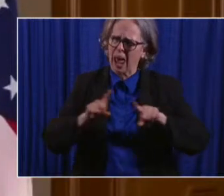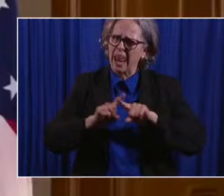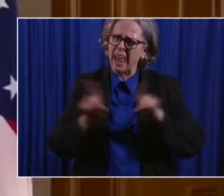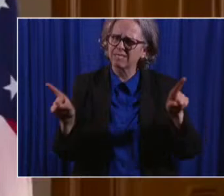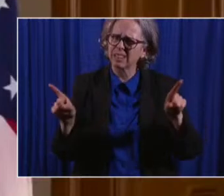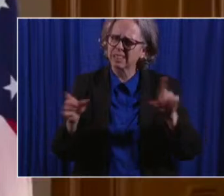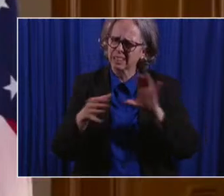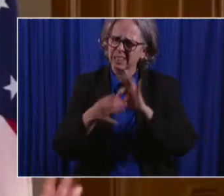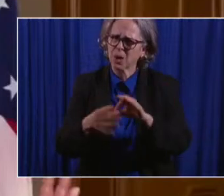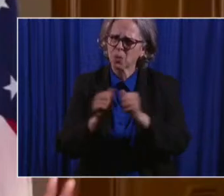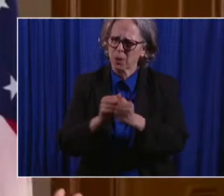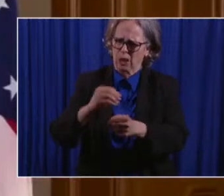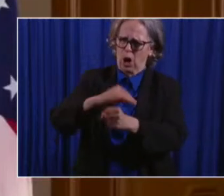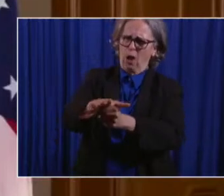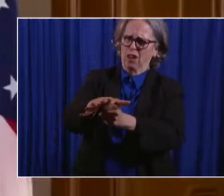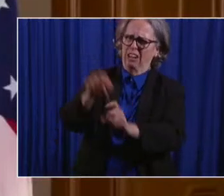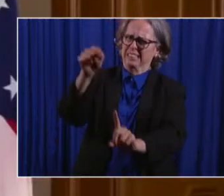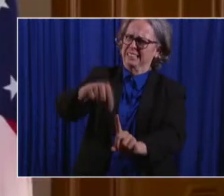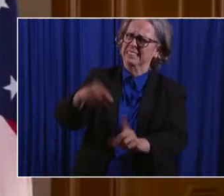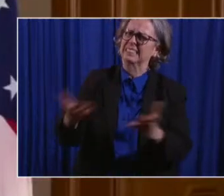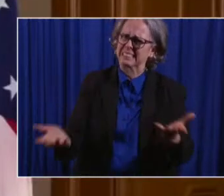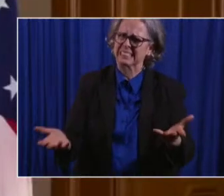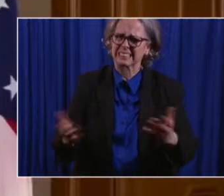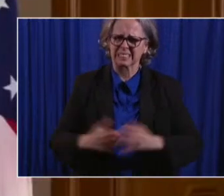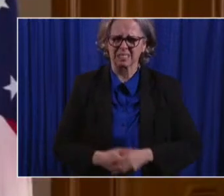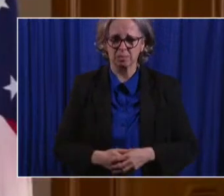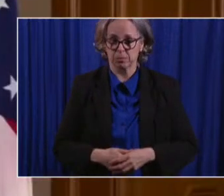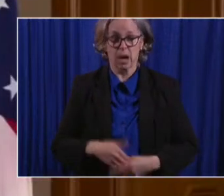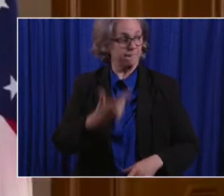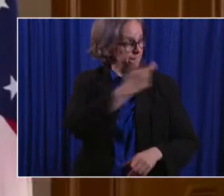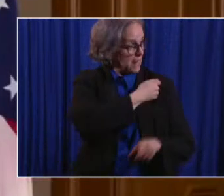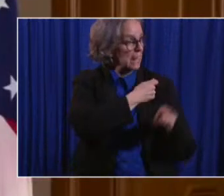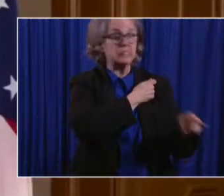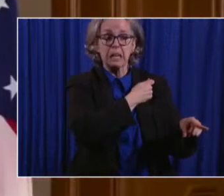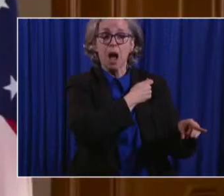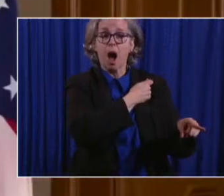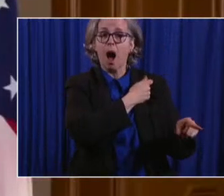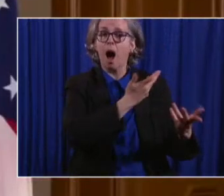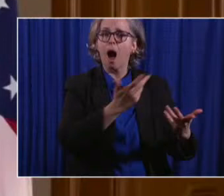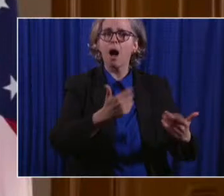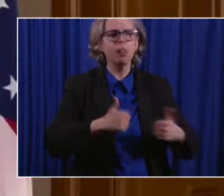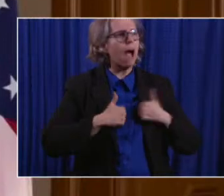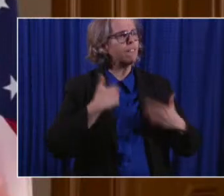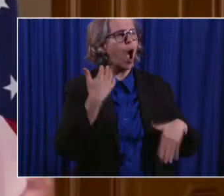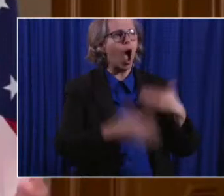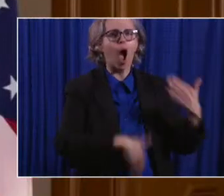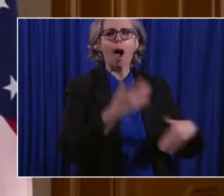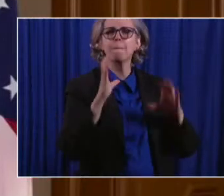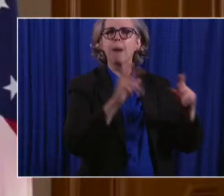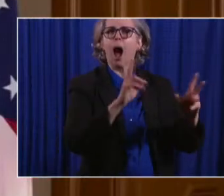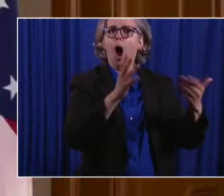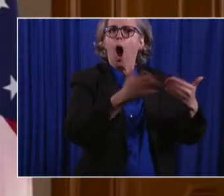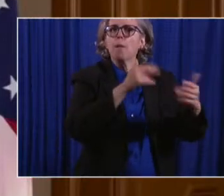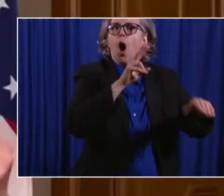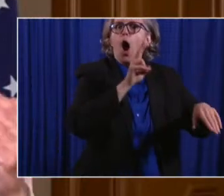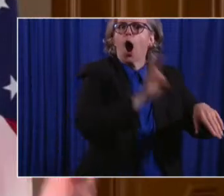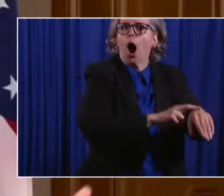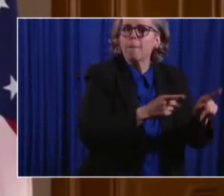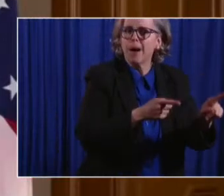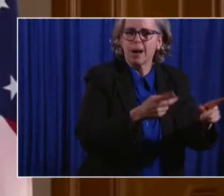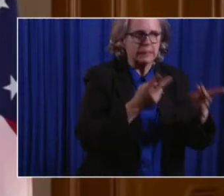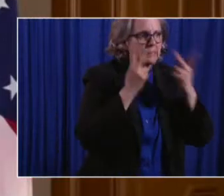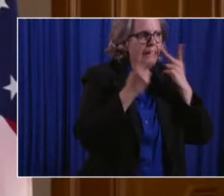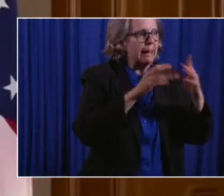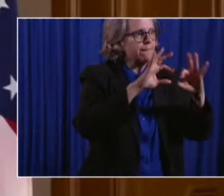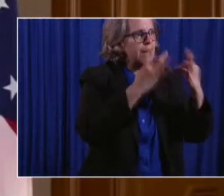you're pretty much, you can go live your life. And people are so excited to get their life back and so excited to see their grandkids and go visit